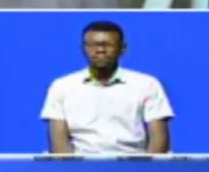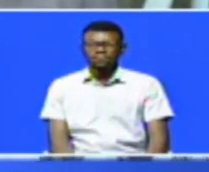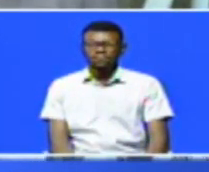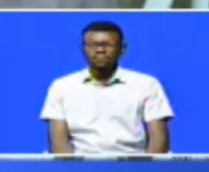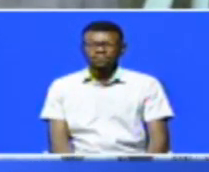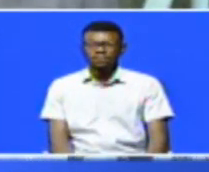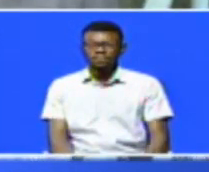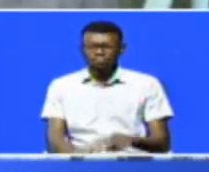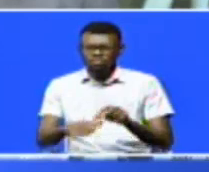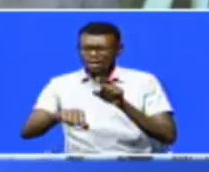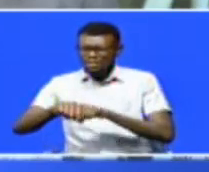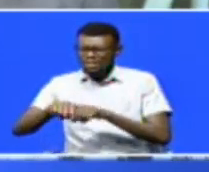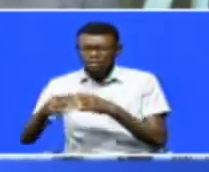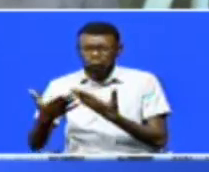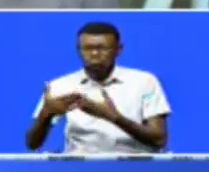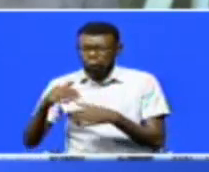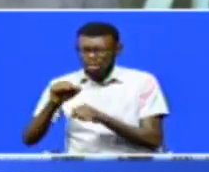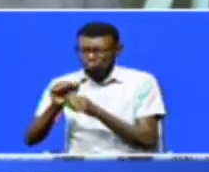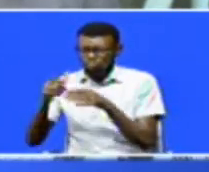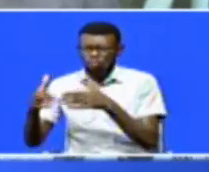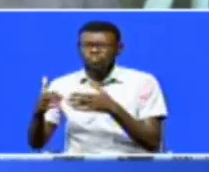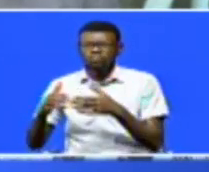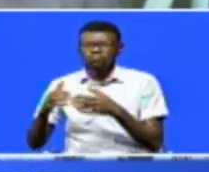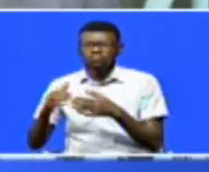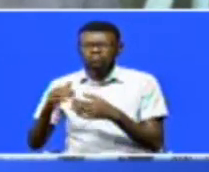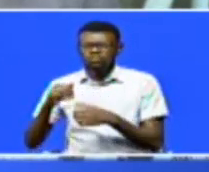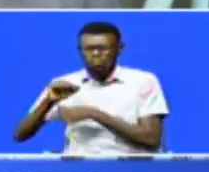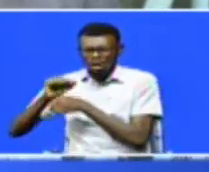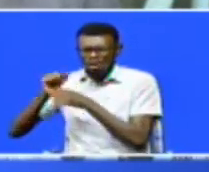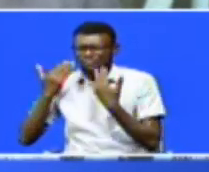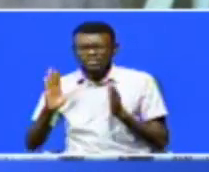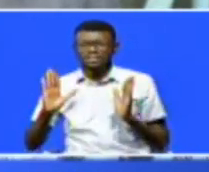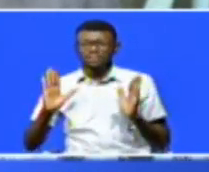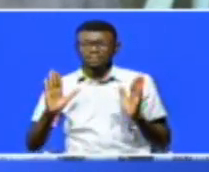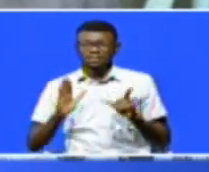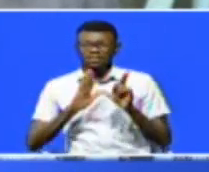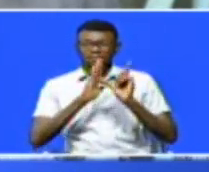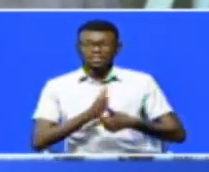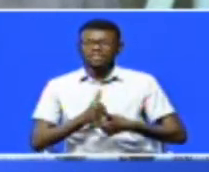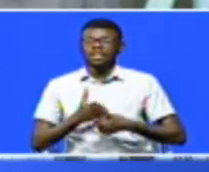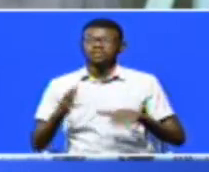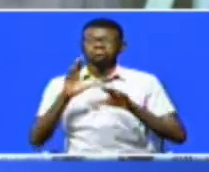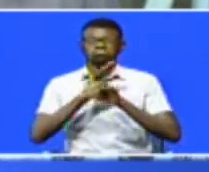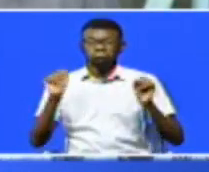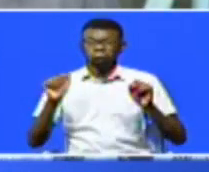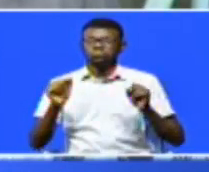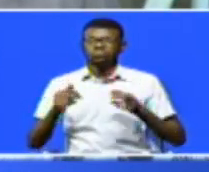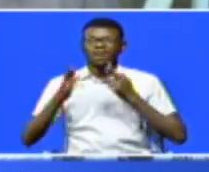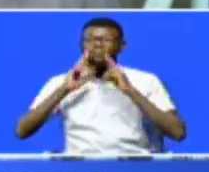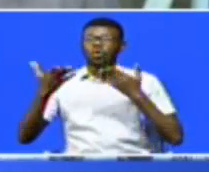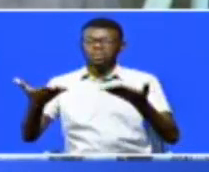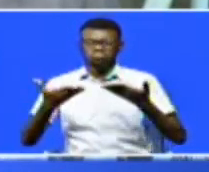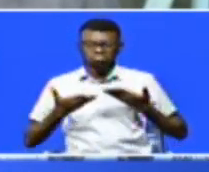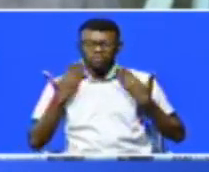After the task force finished its work, His Excellency the President therefore received the report from